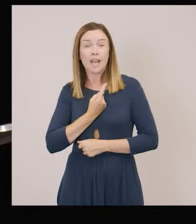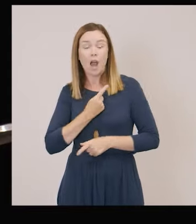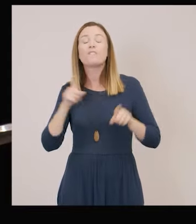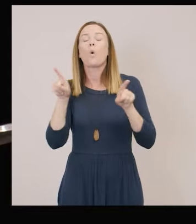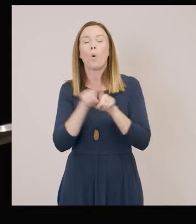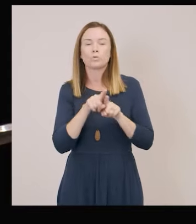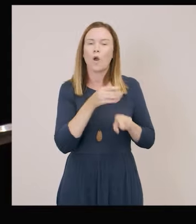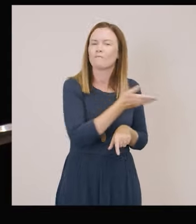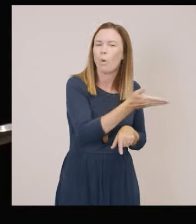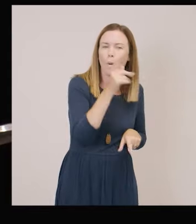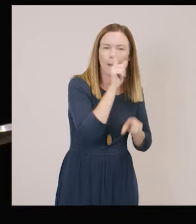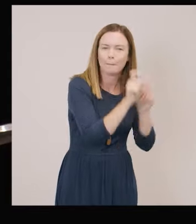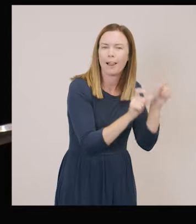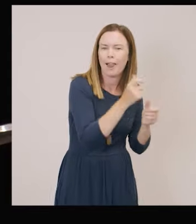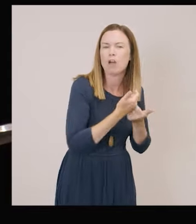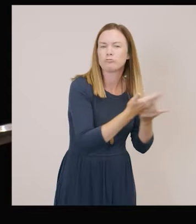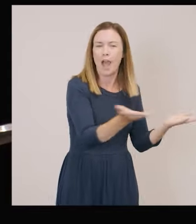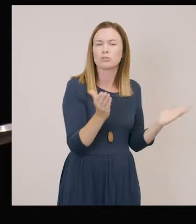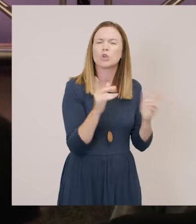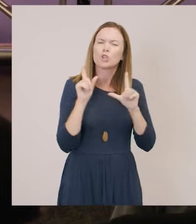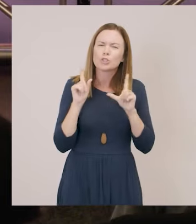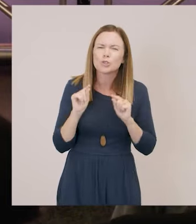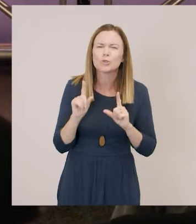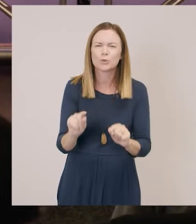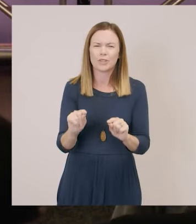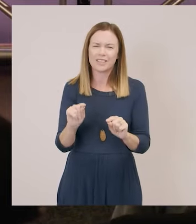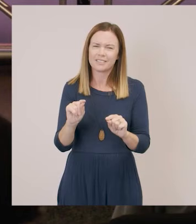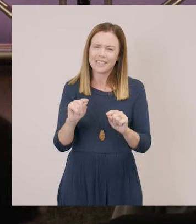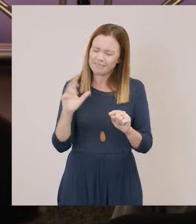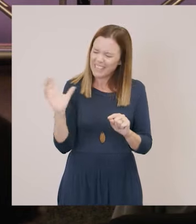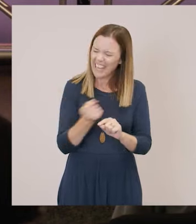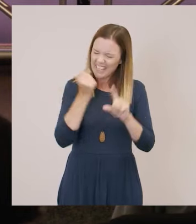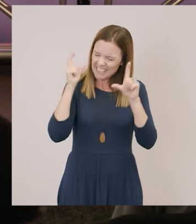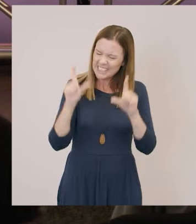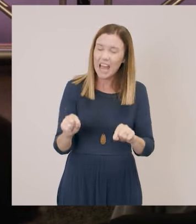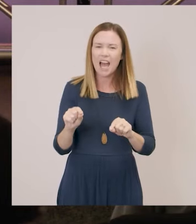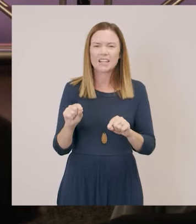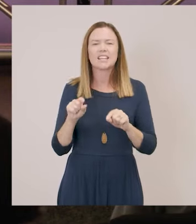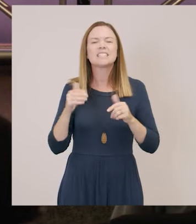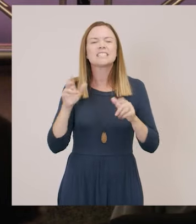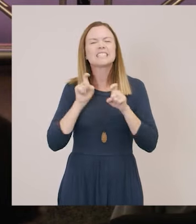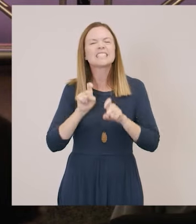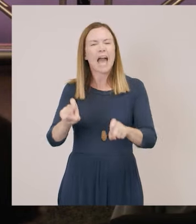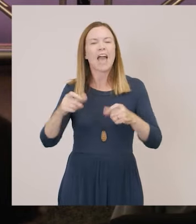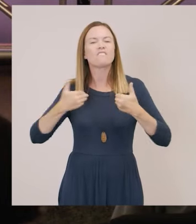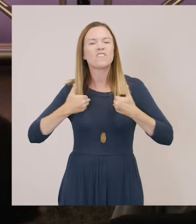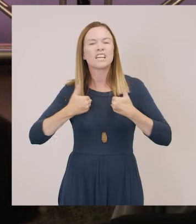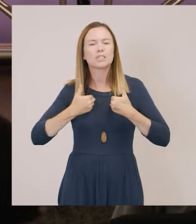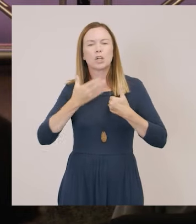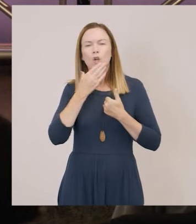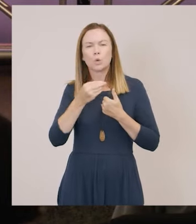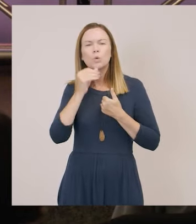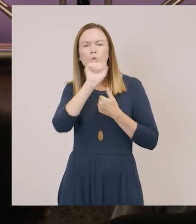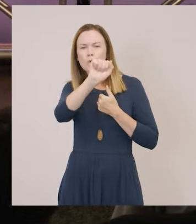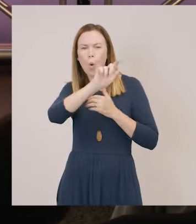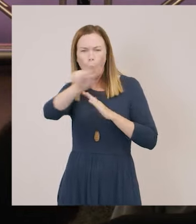those around you. Do the stuff. Get it done. Stay spiritually fit. Use your